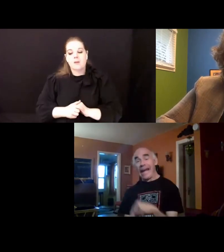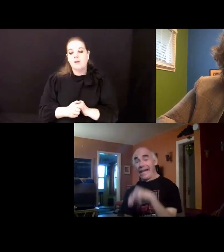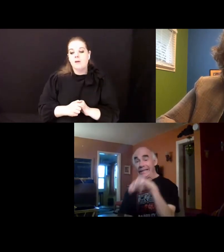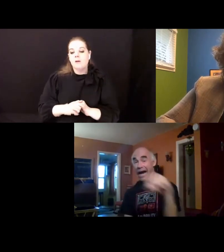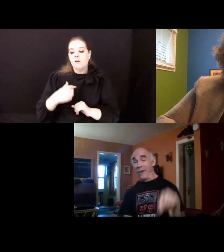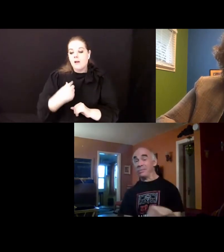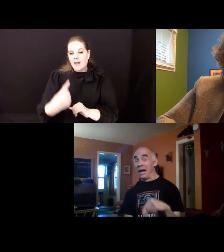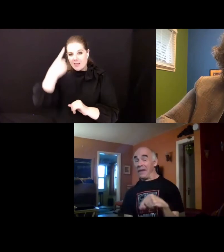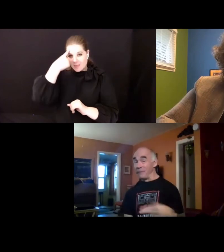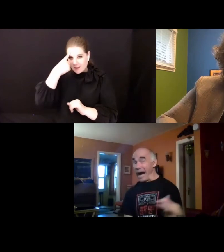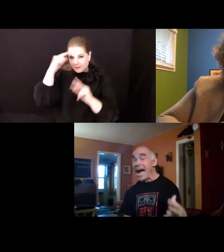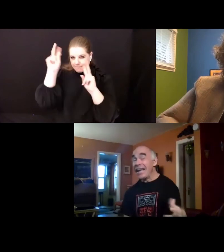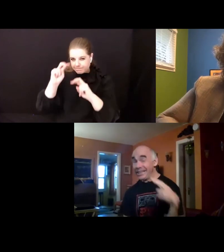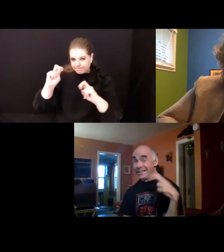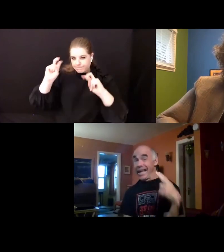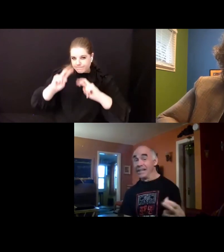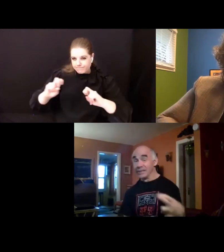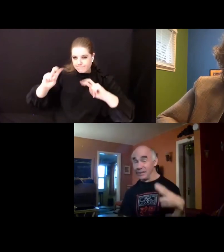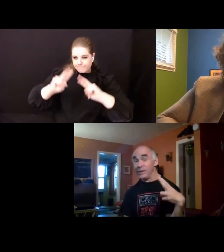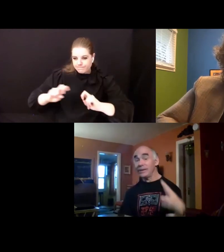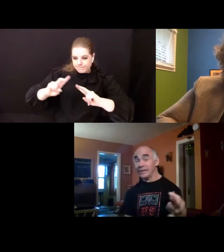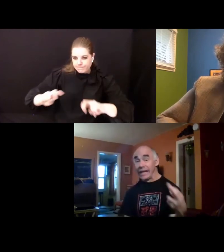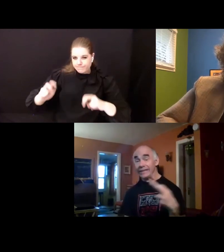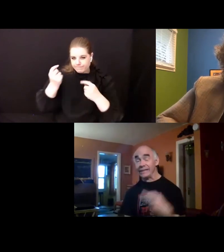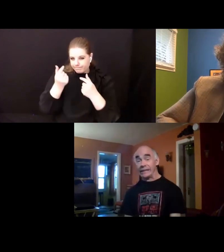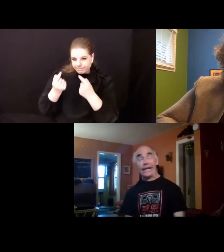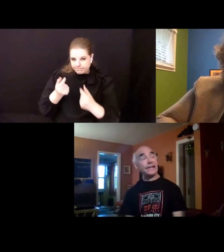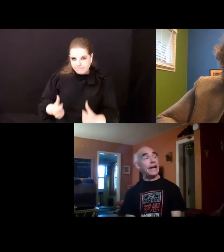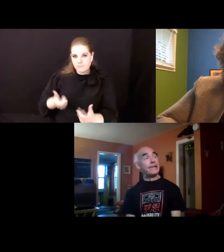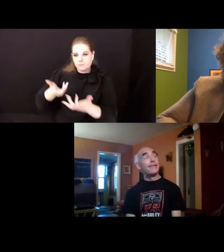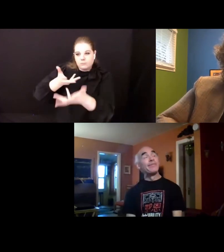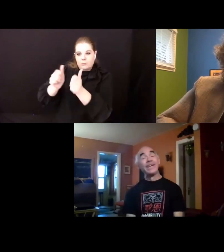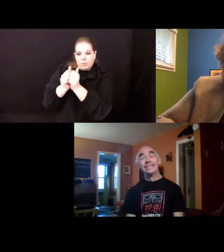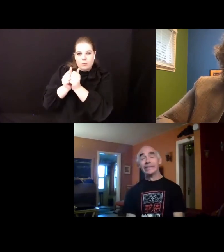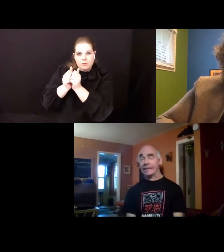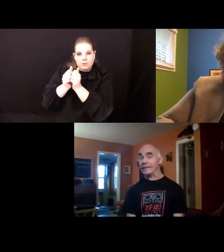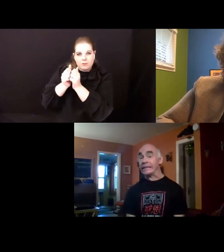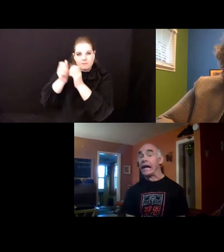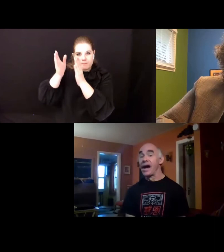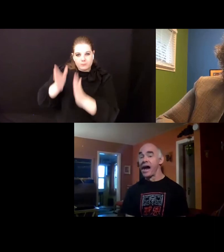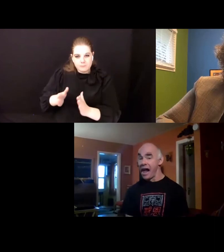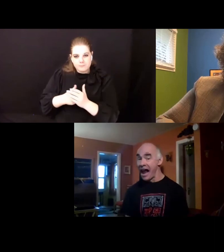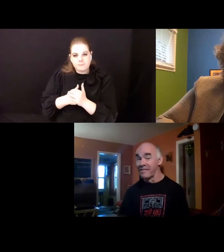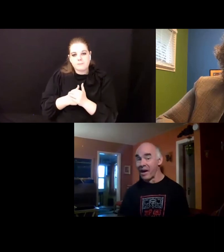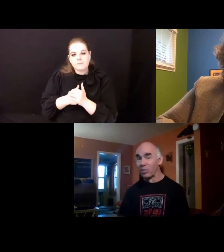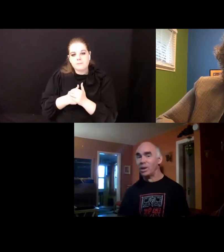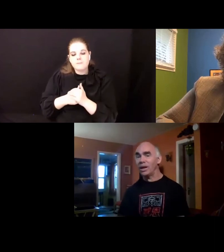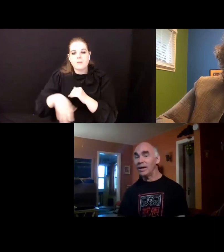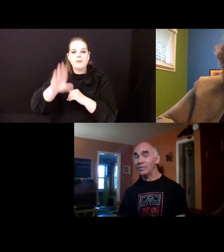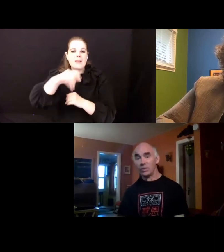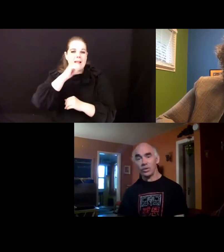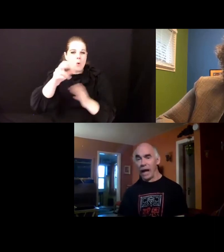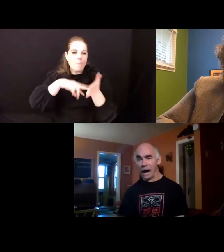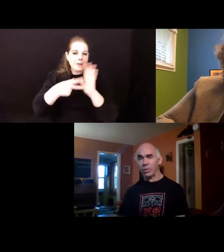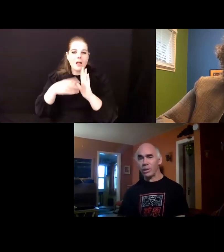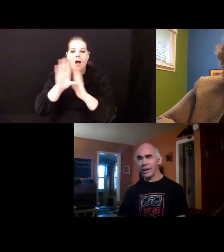honing that down by that communication, and I don't mean just a half hour